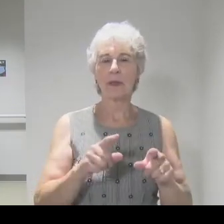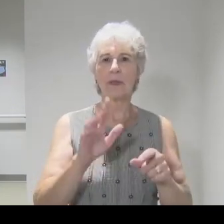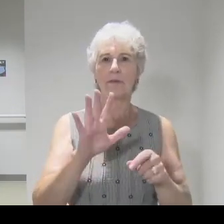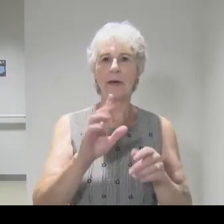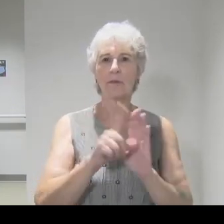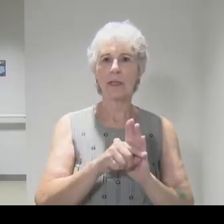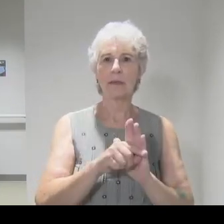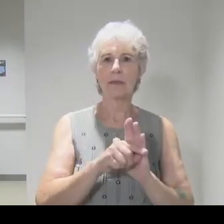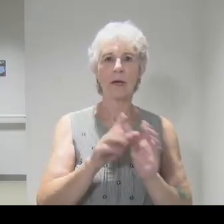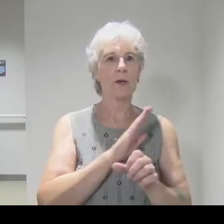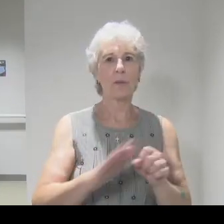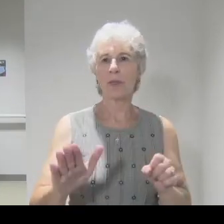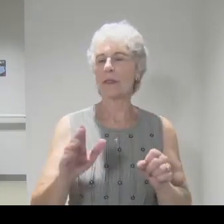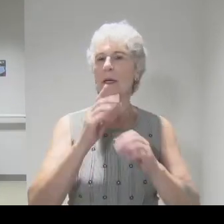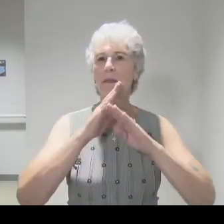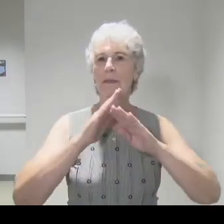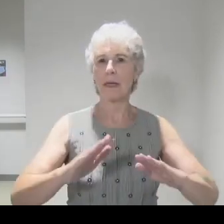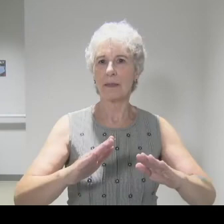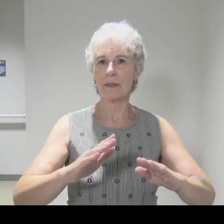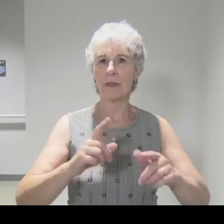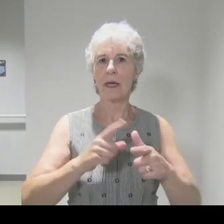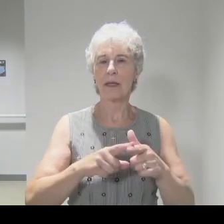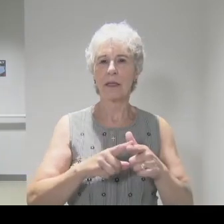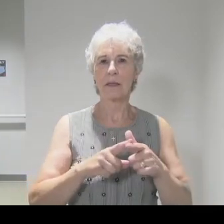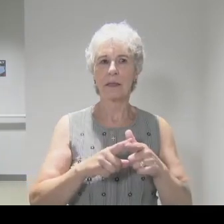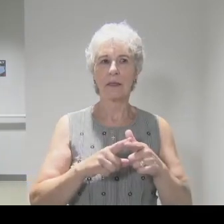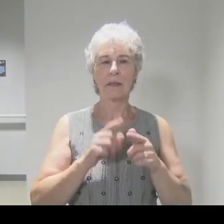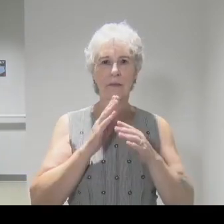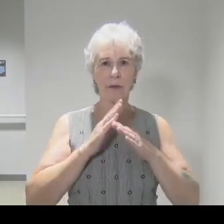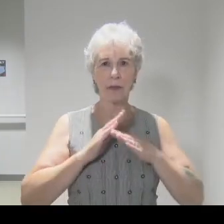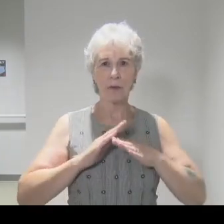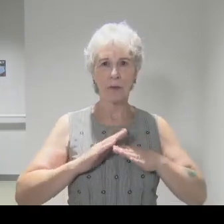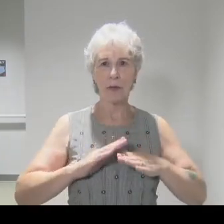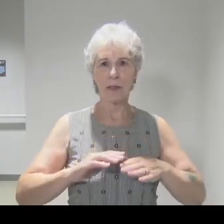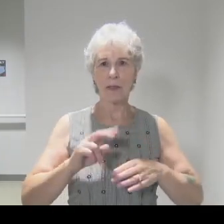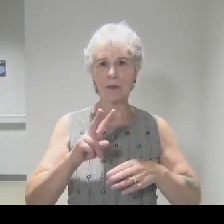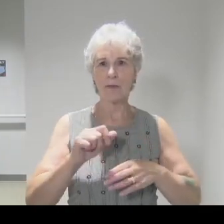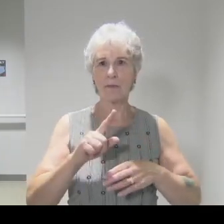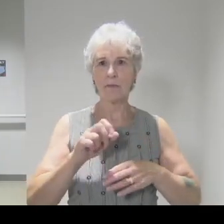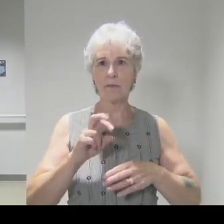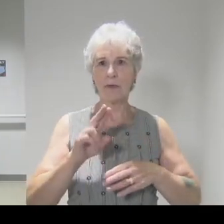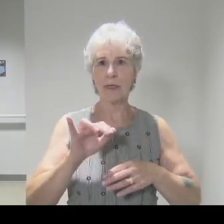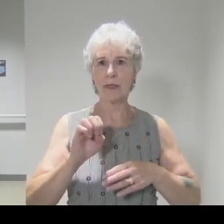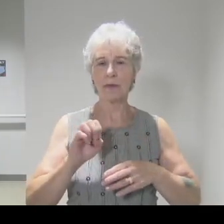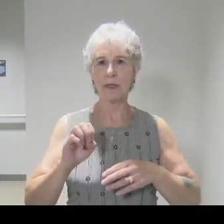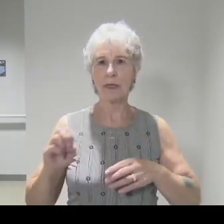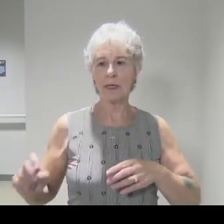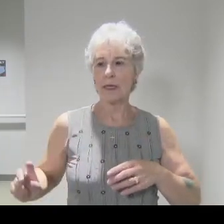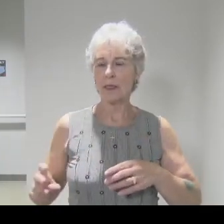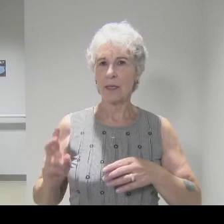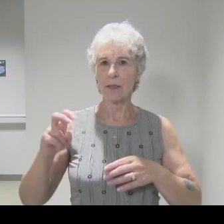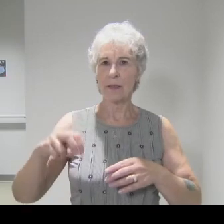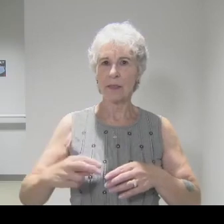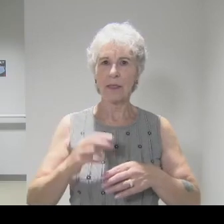total silence." And then very shyly, Valerie crawled out up into her mother's lap,